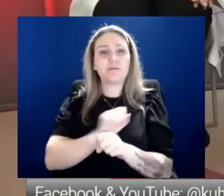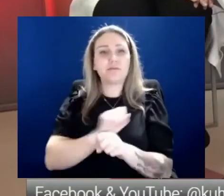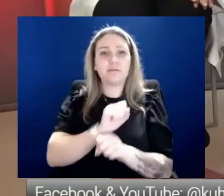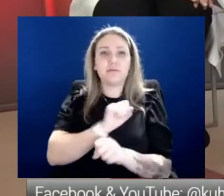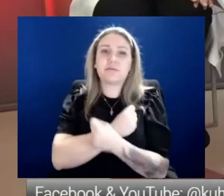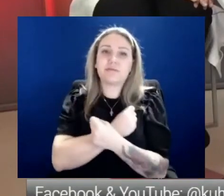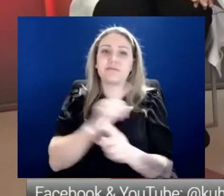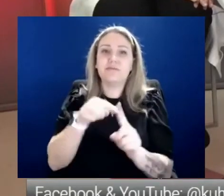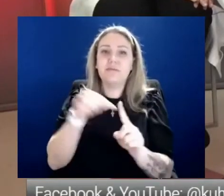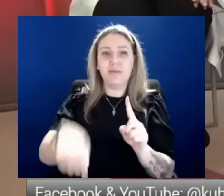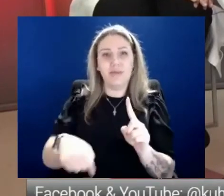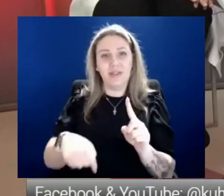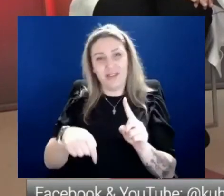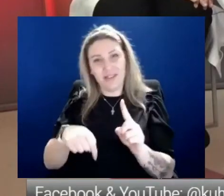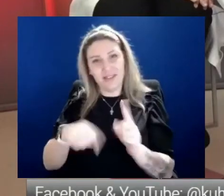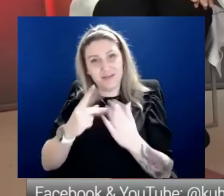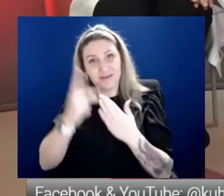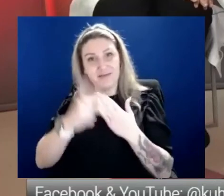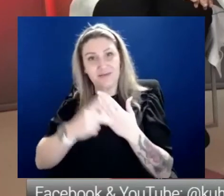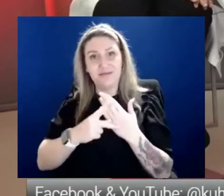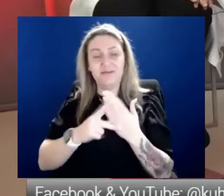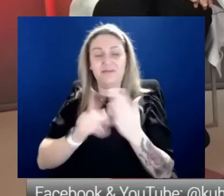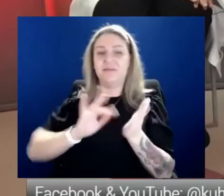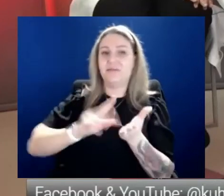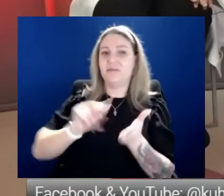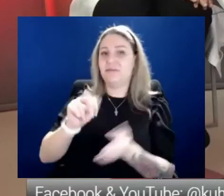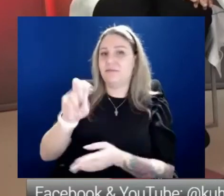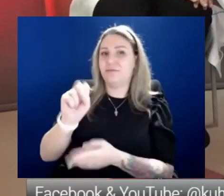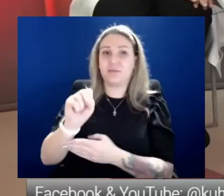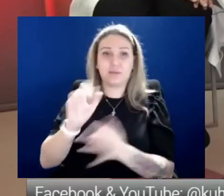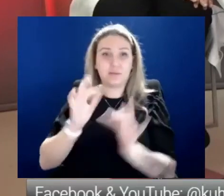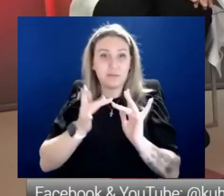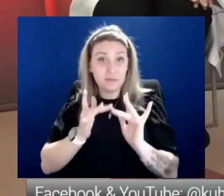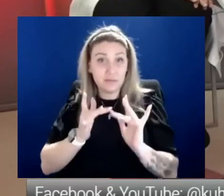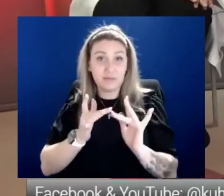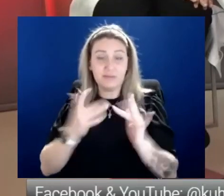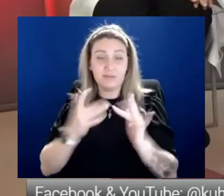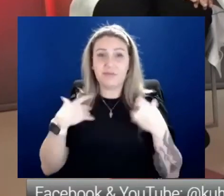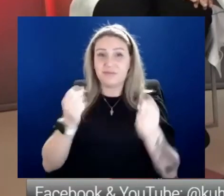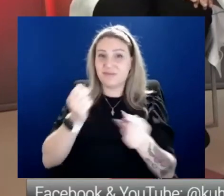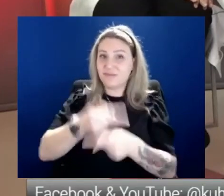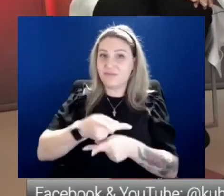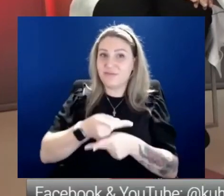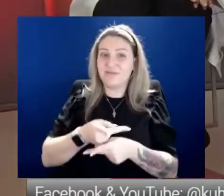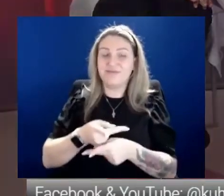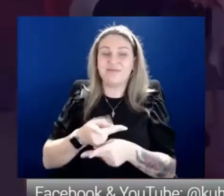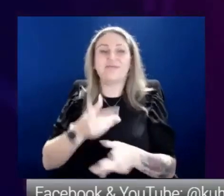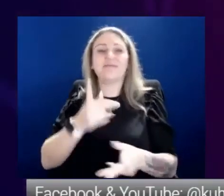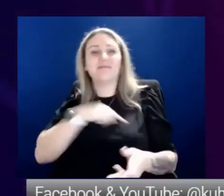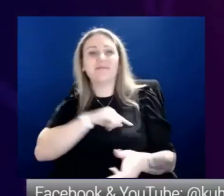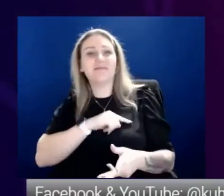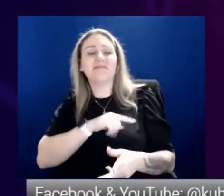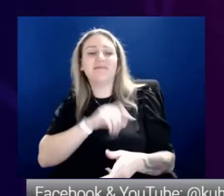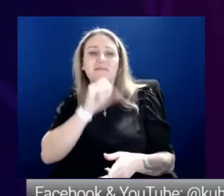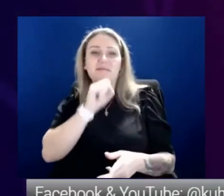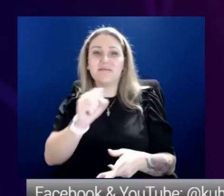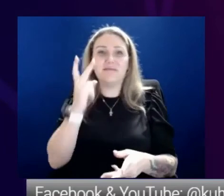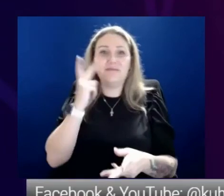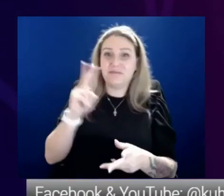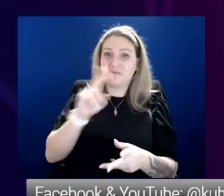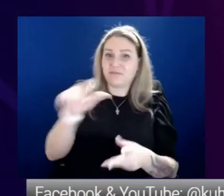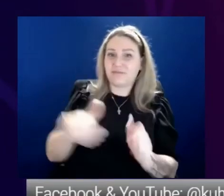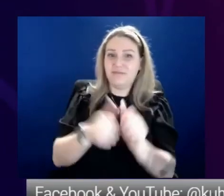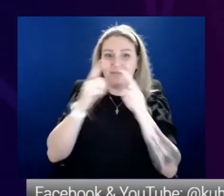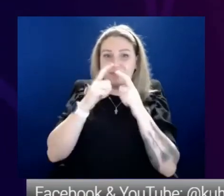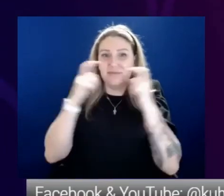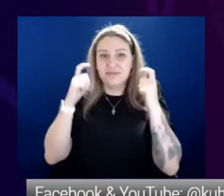at the Medical News Network is getting to know our healthcare providers on a more personal level. We love taking you behind the mask. In fact, the last time Dr. Hoos Thompson was on the show, she